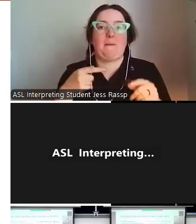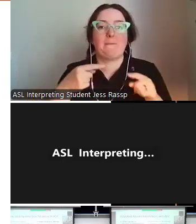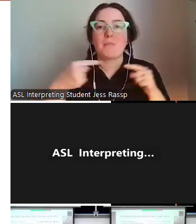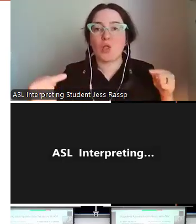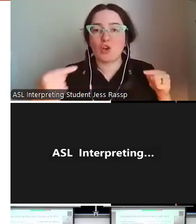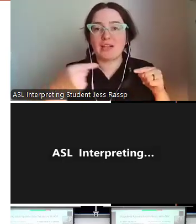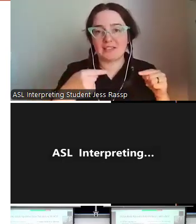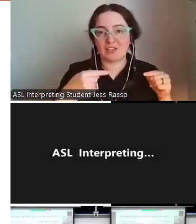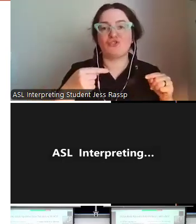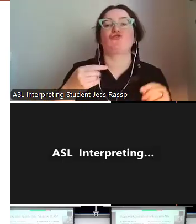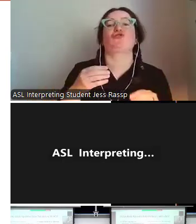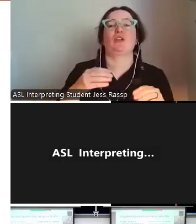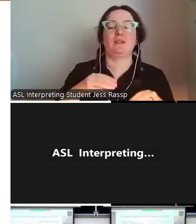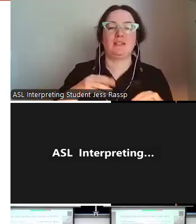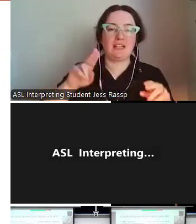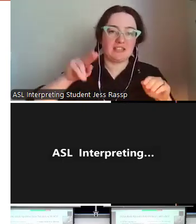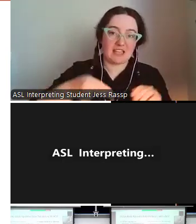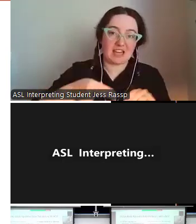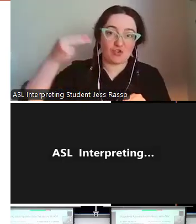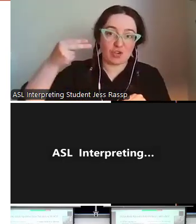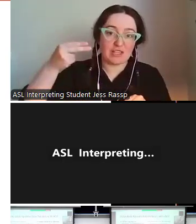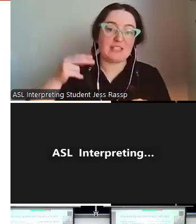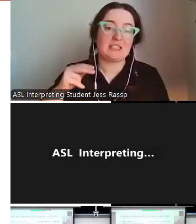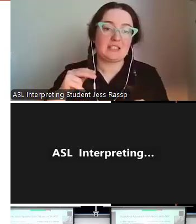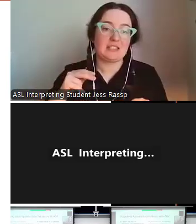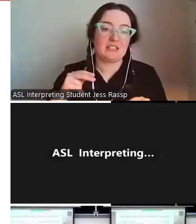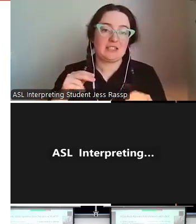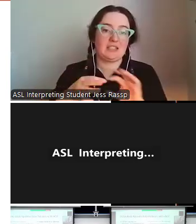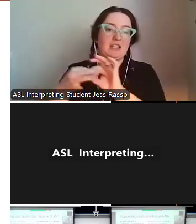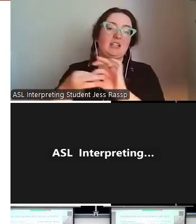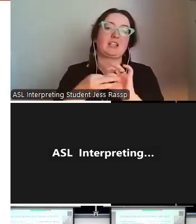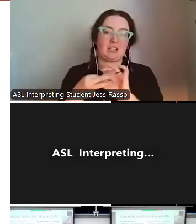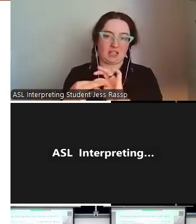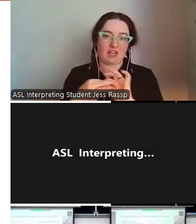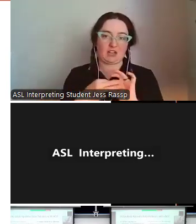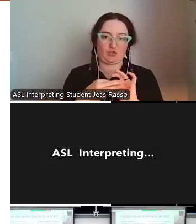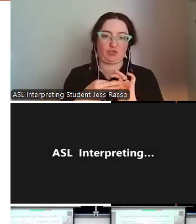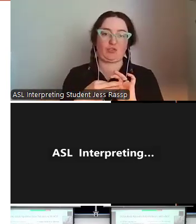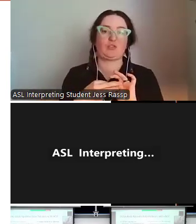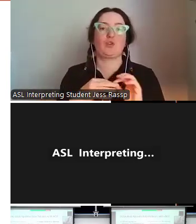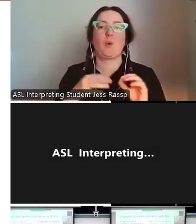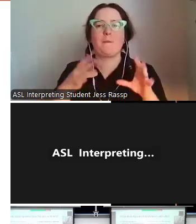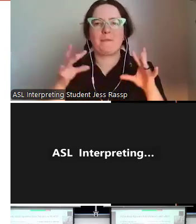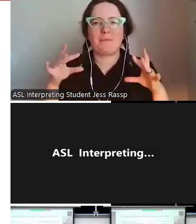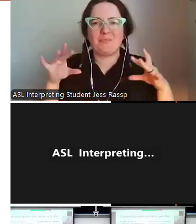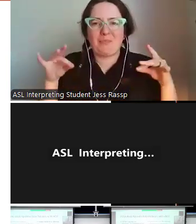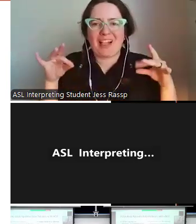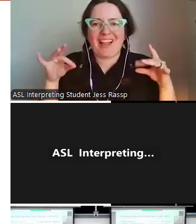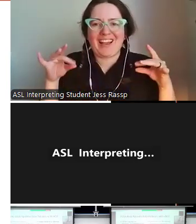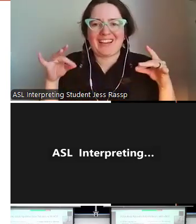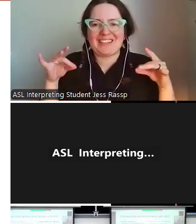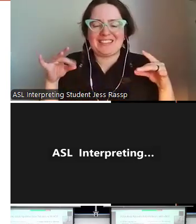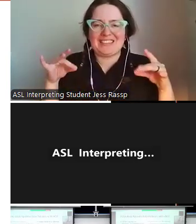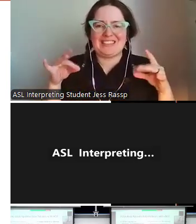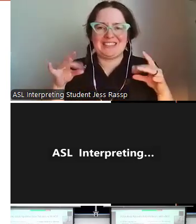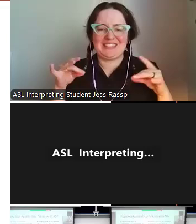the next neuron, right? So too much calcium gets dumped in. Those plaques increase intercellular calcium.